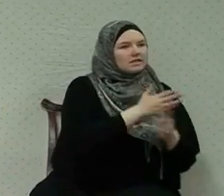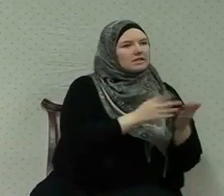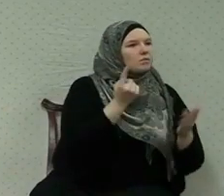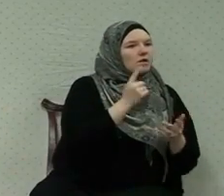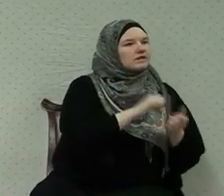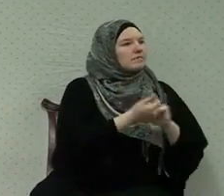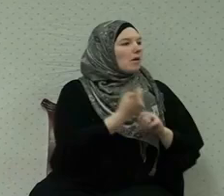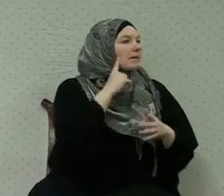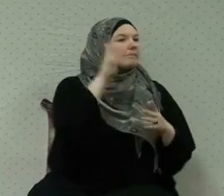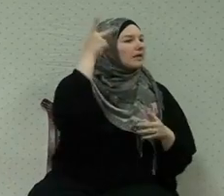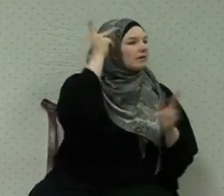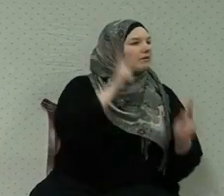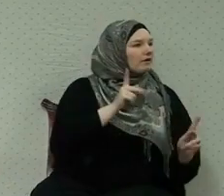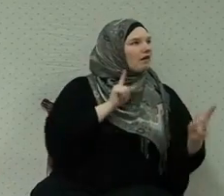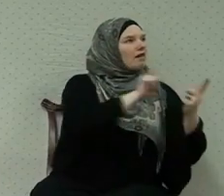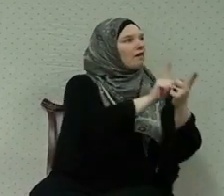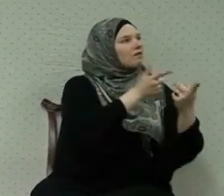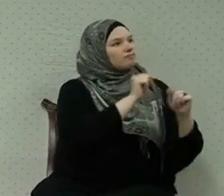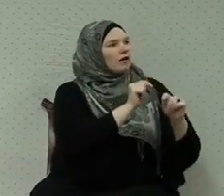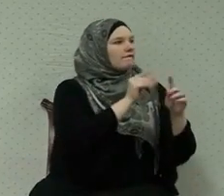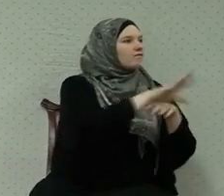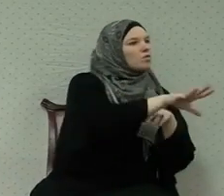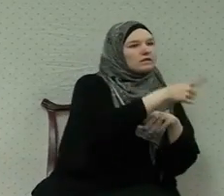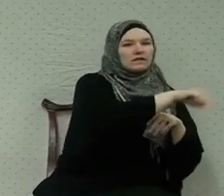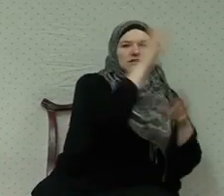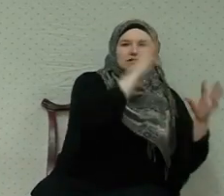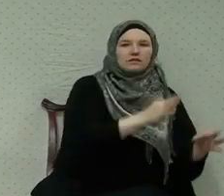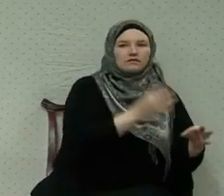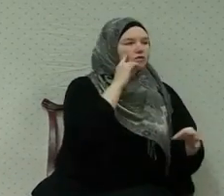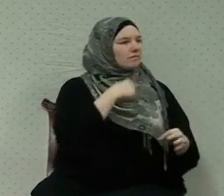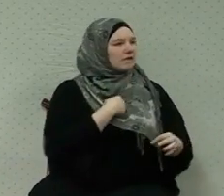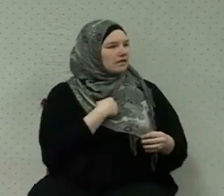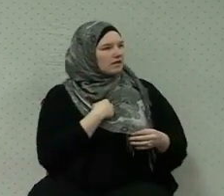the direction of their decision, the choices they make on your behalf.